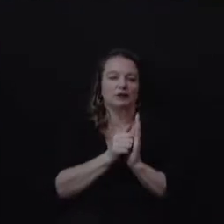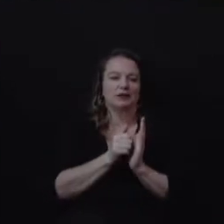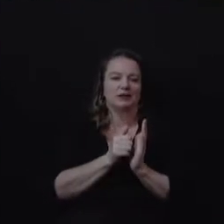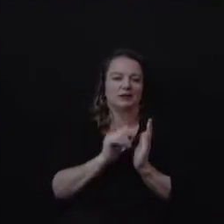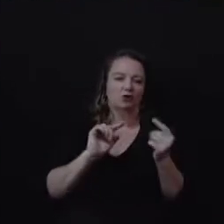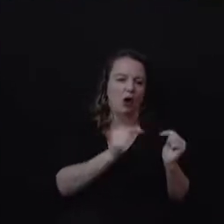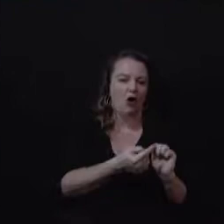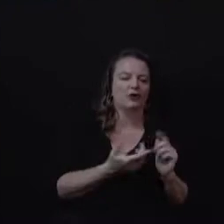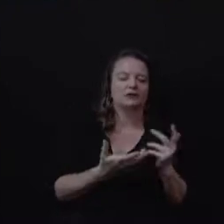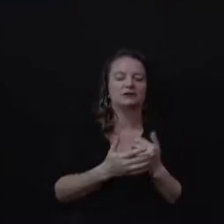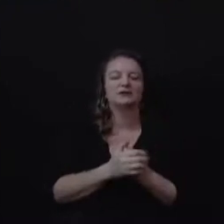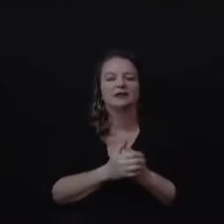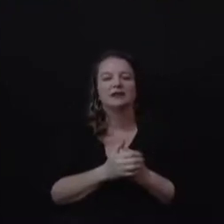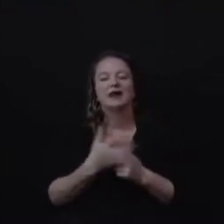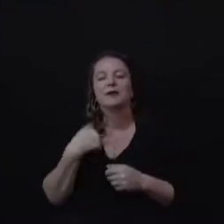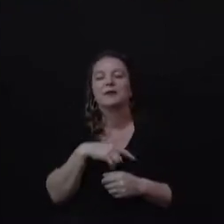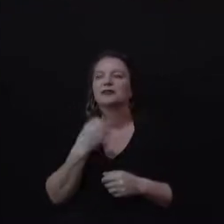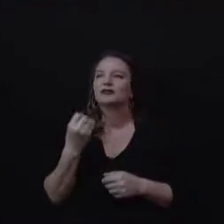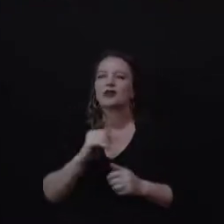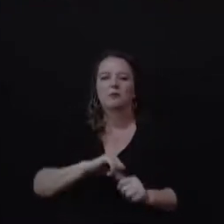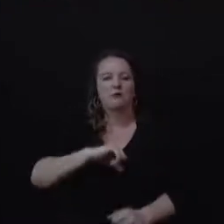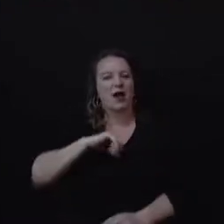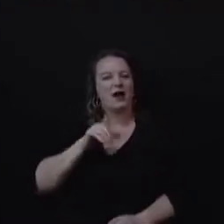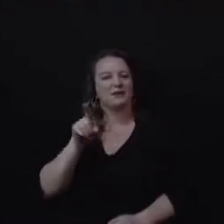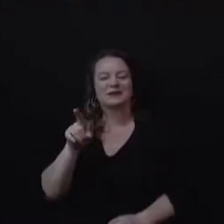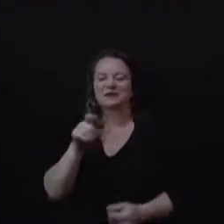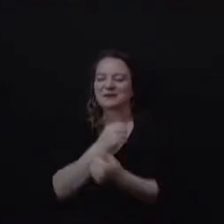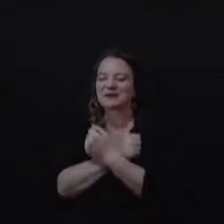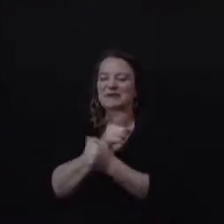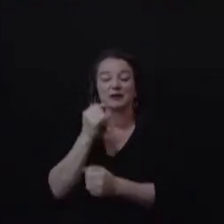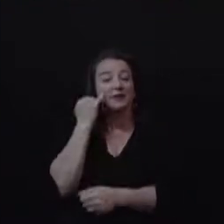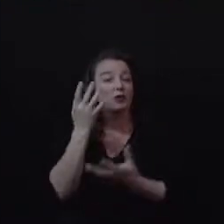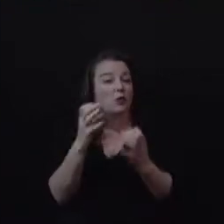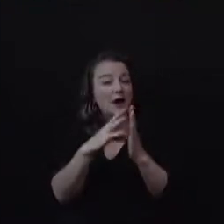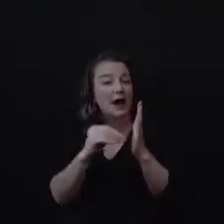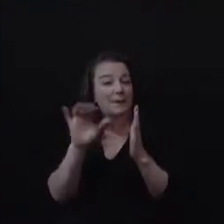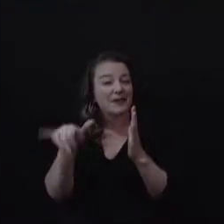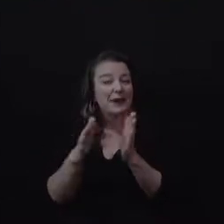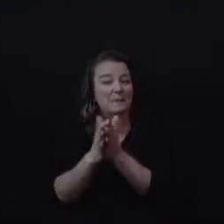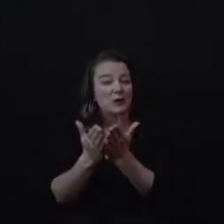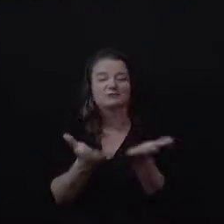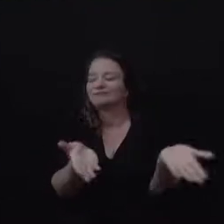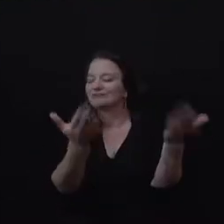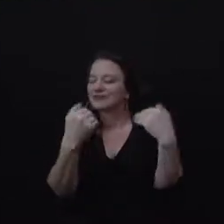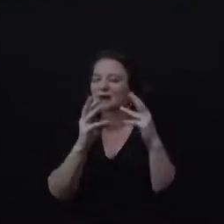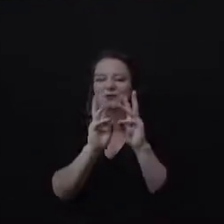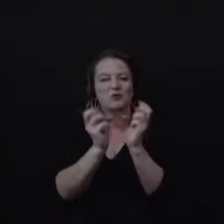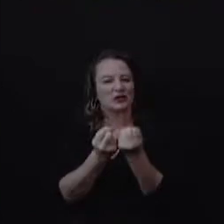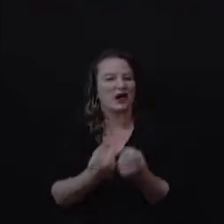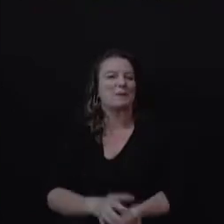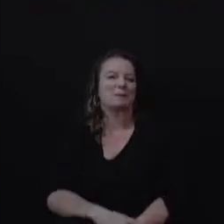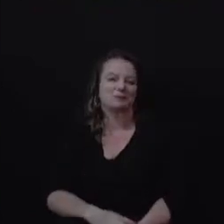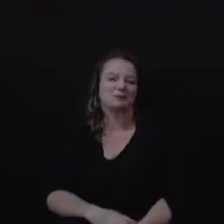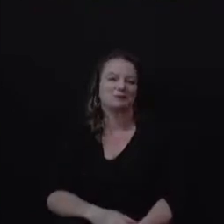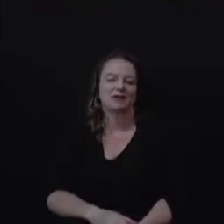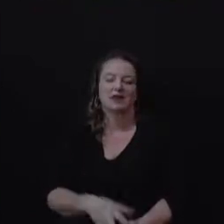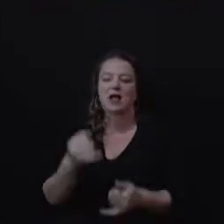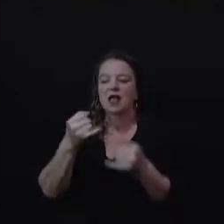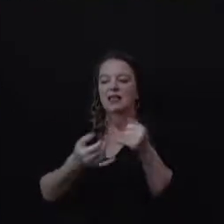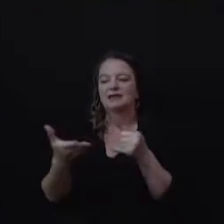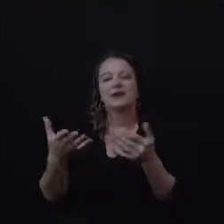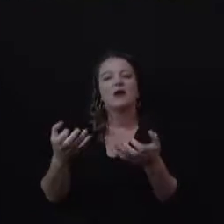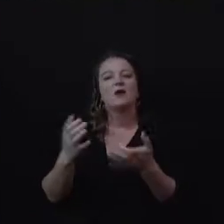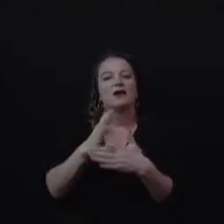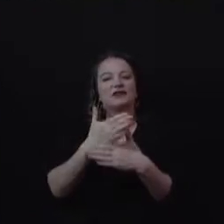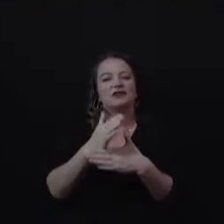so proud of you, and we love you. And so if you want a copy of the book, come to the workshop. All right. The last thing I want to share with you is